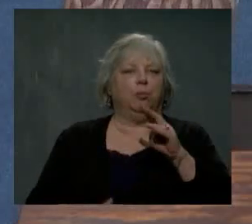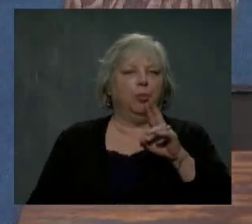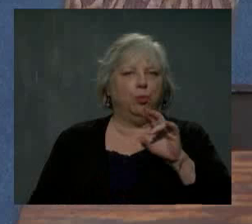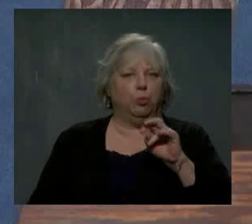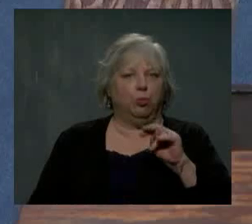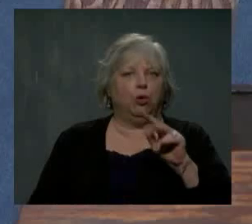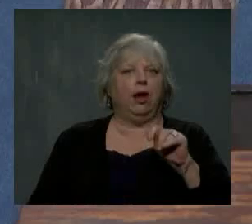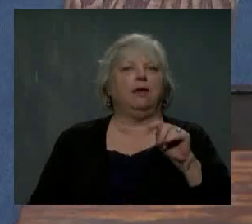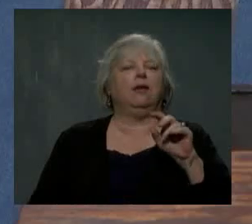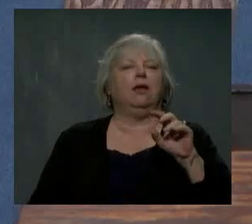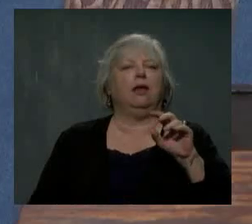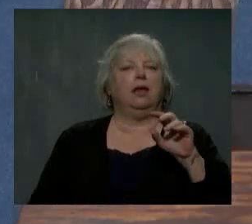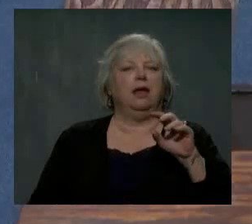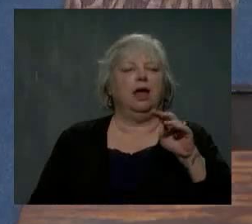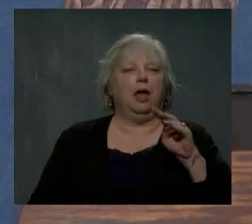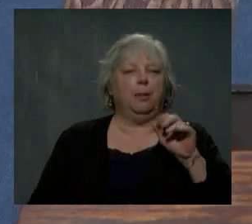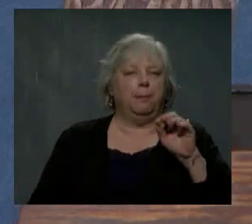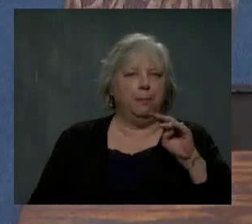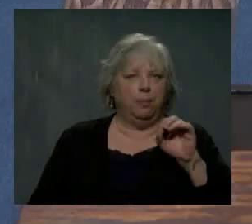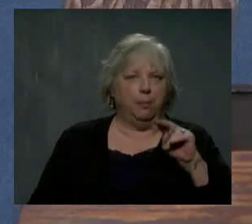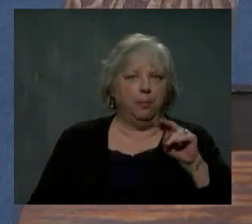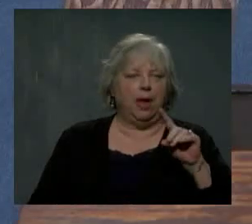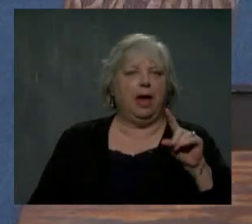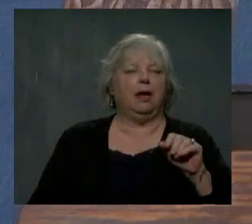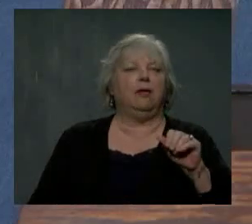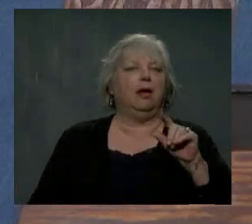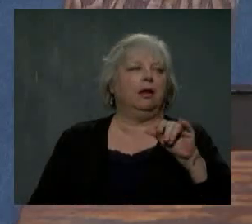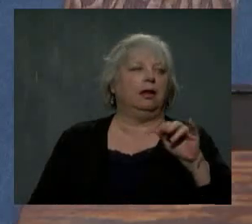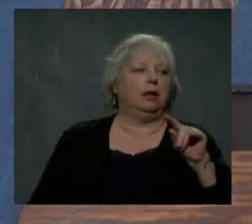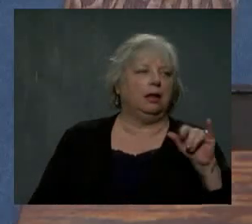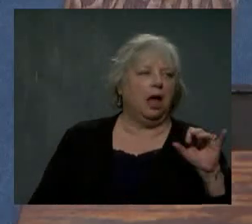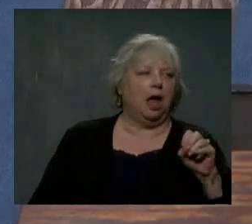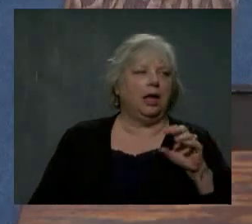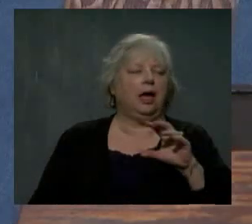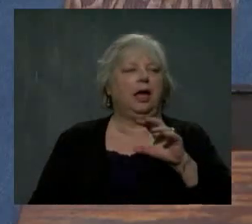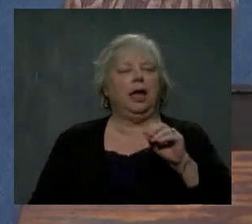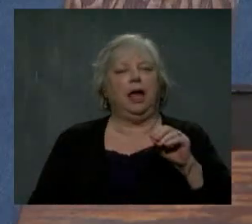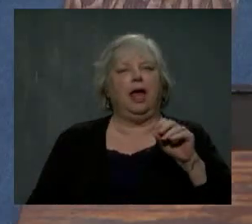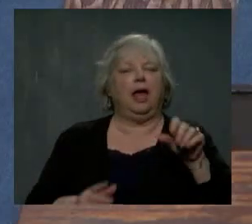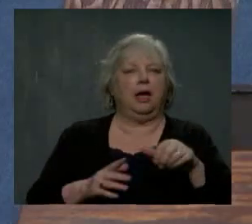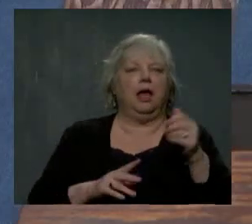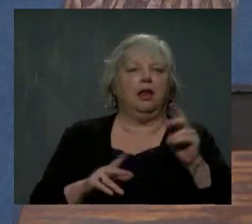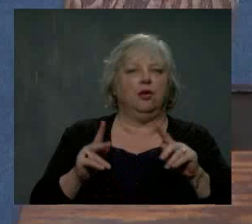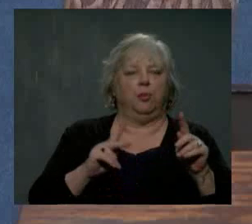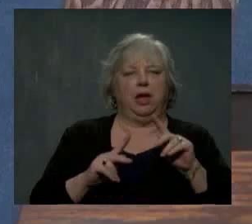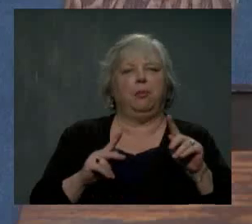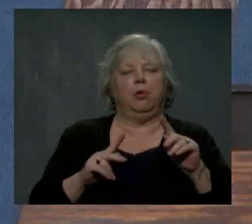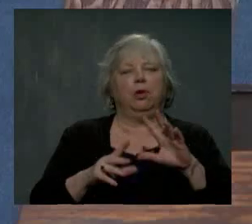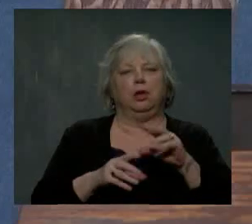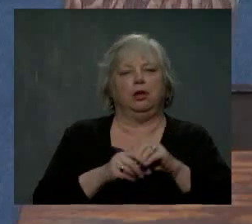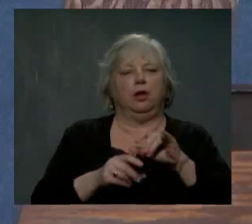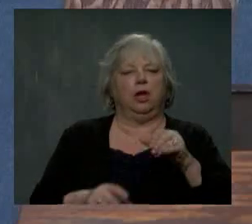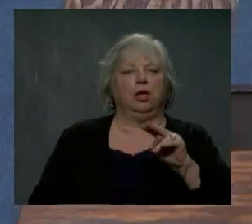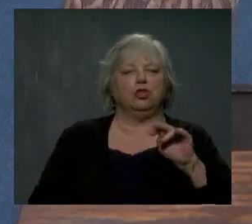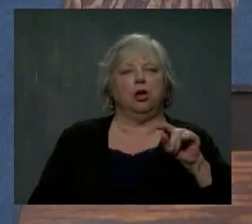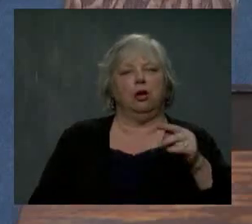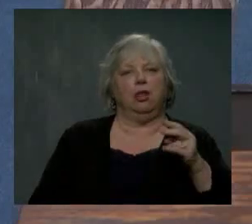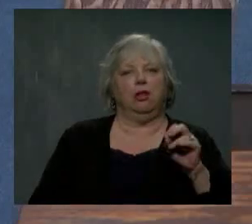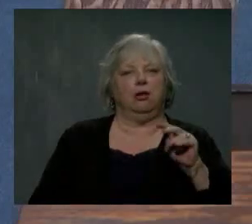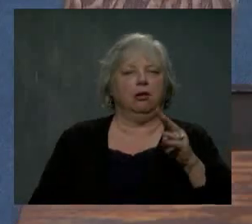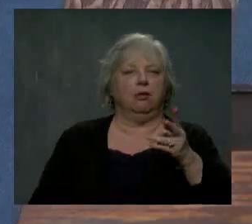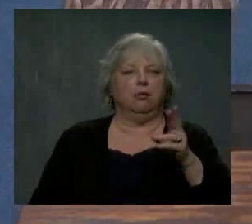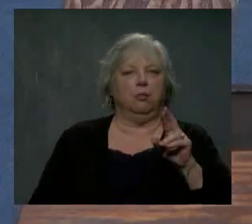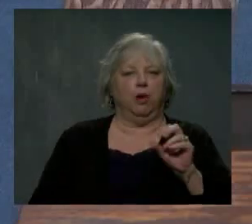and Lottie Keaton, and the Internal Audit Manager Debbie Carrero, and the Fiscal Systems Administrator Jonathan Burns. They all play